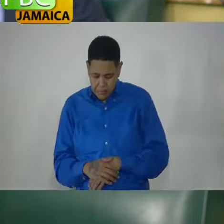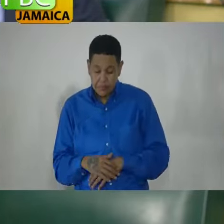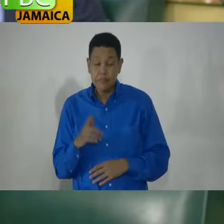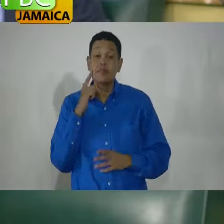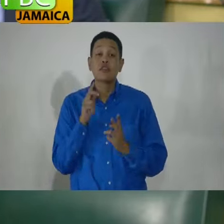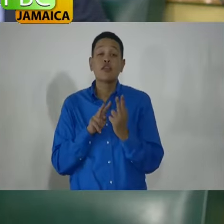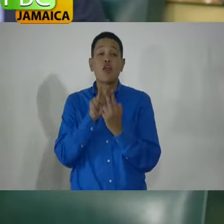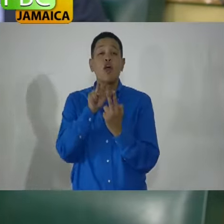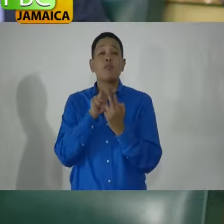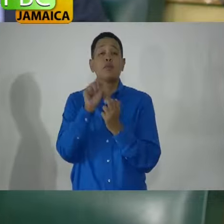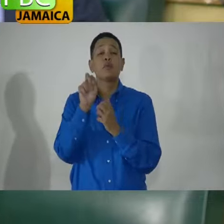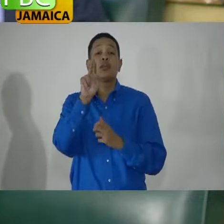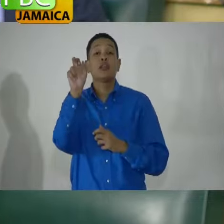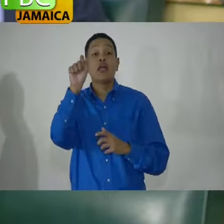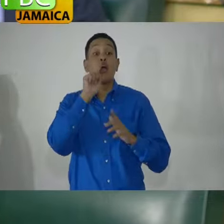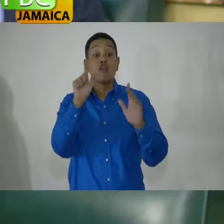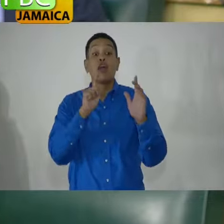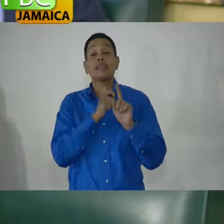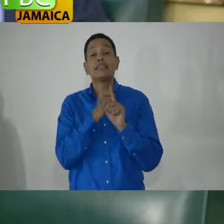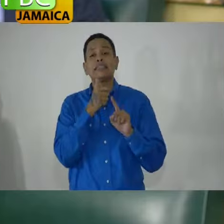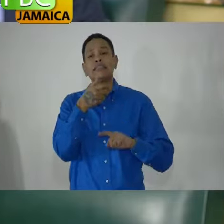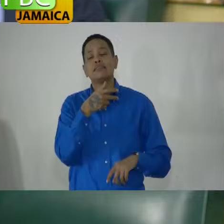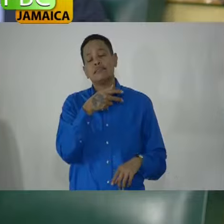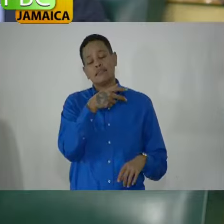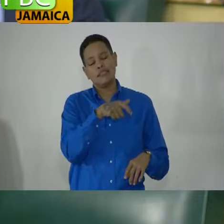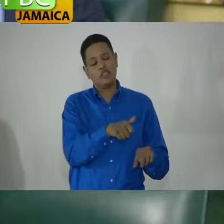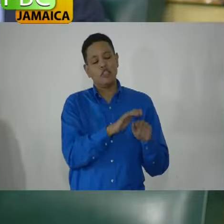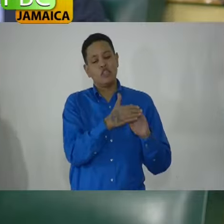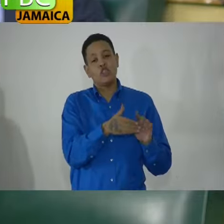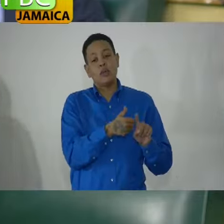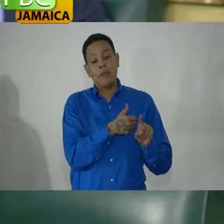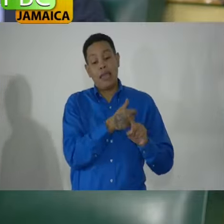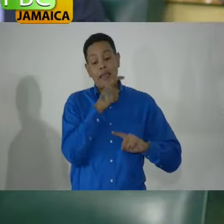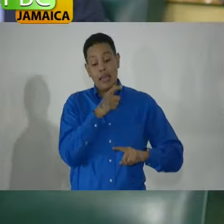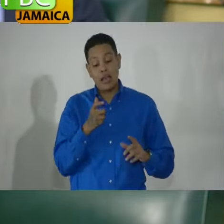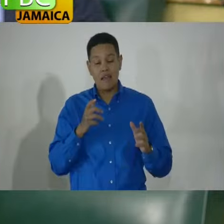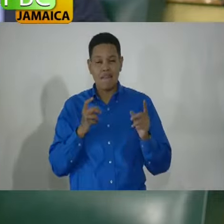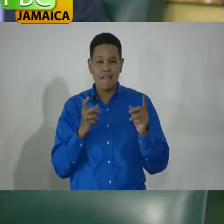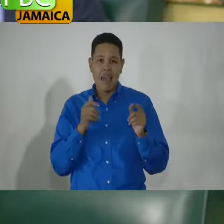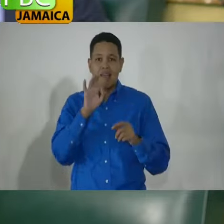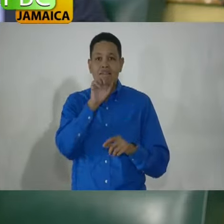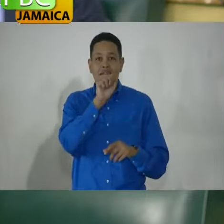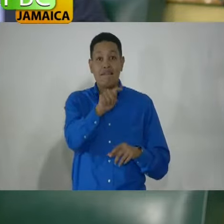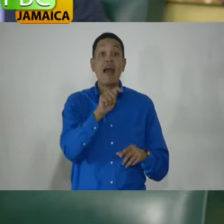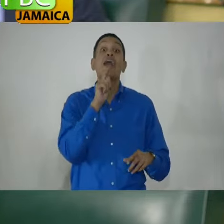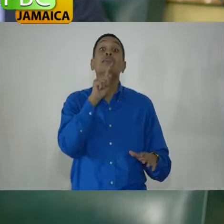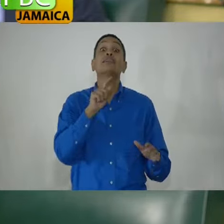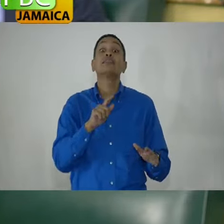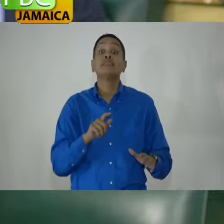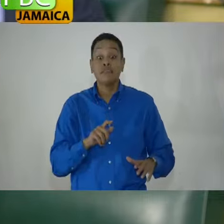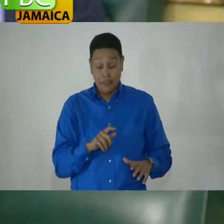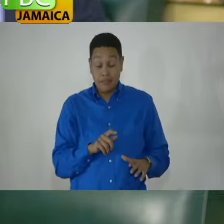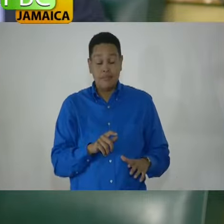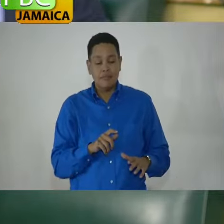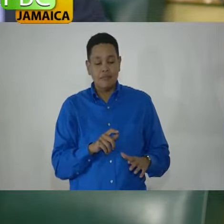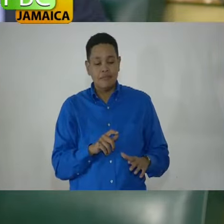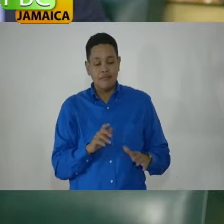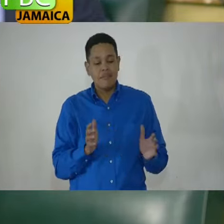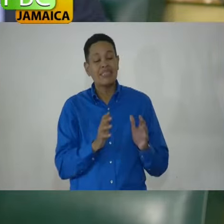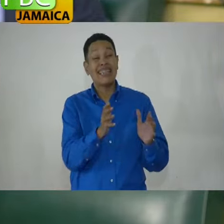Coupled with NARA is FAST Jamaica, facilitated acceleration of strategic transformation,